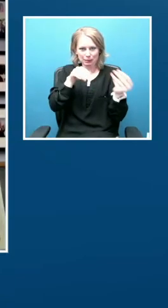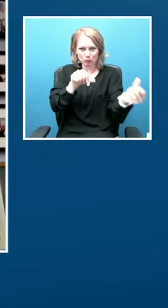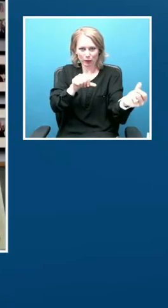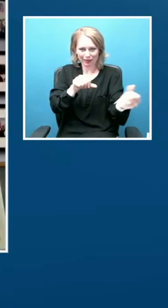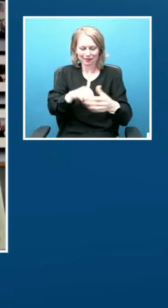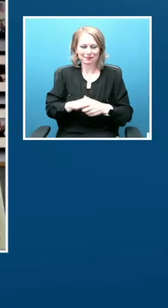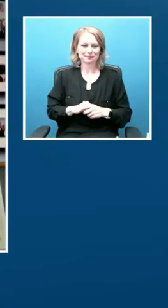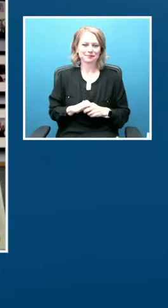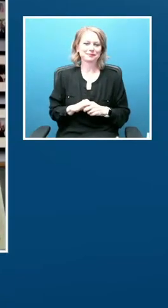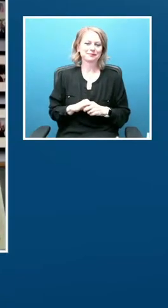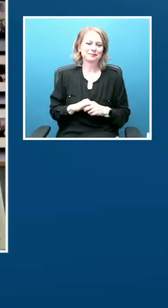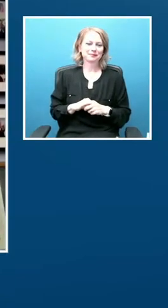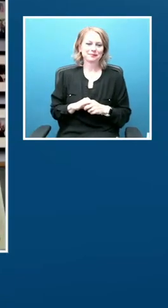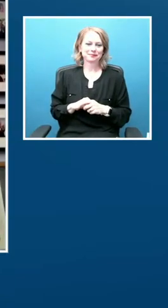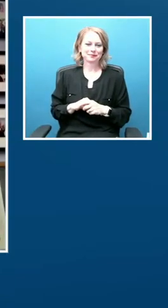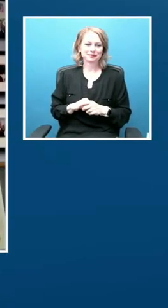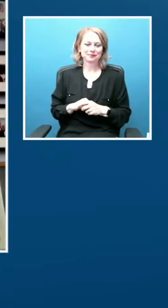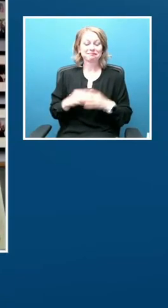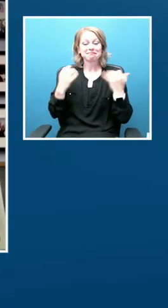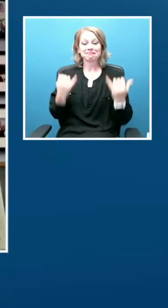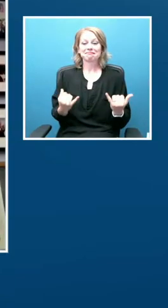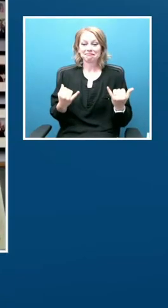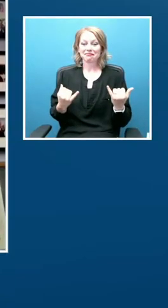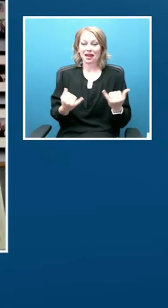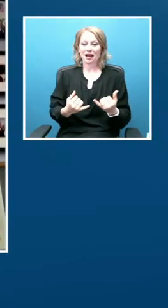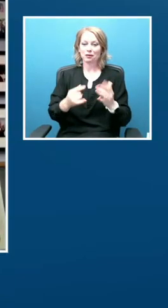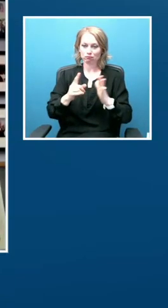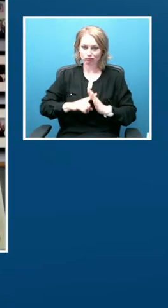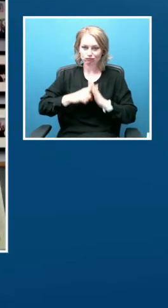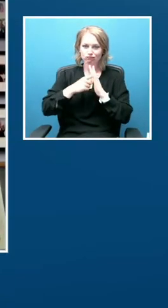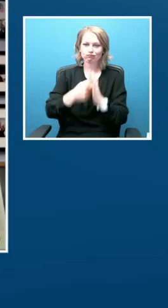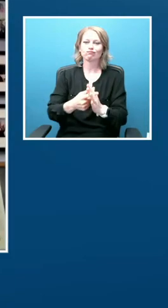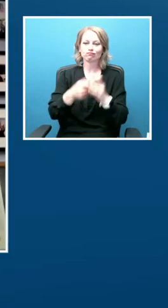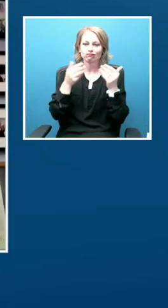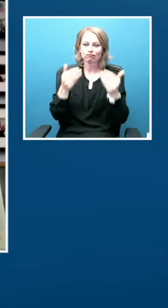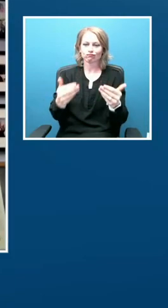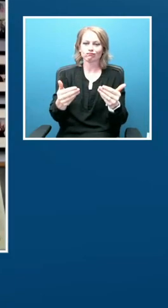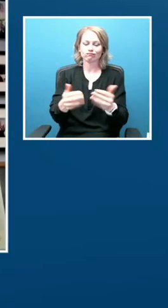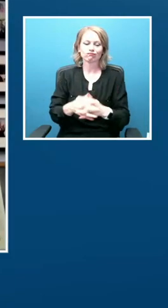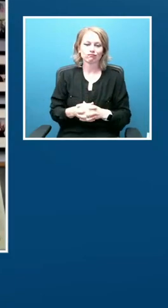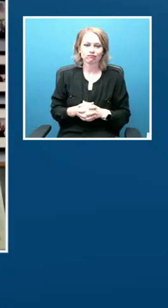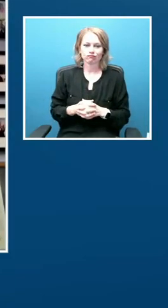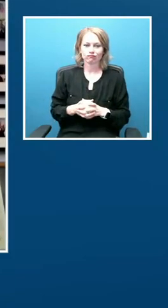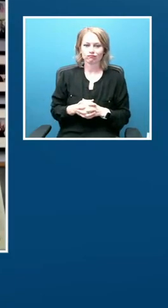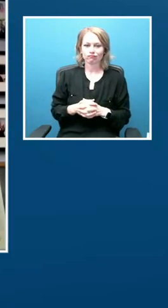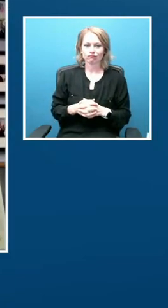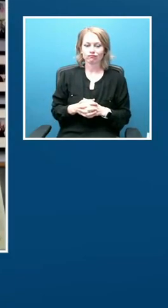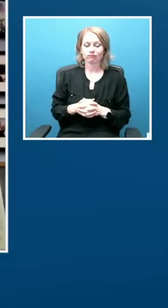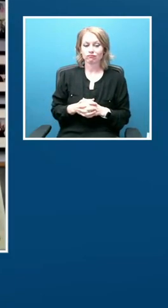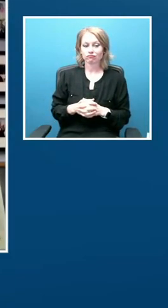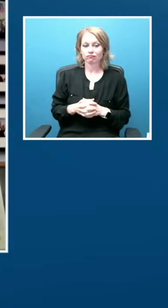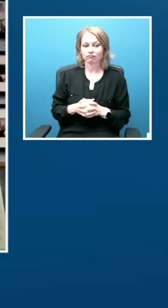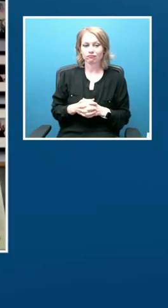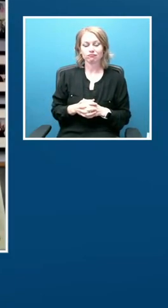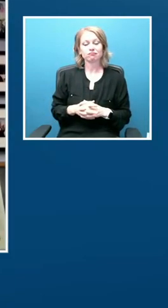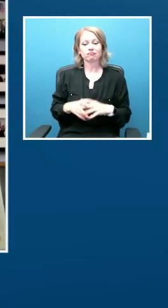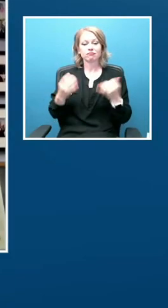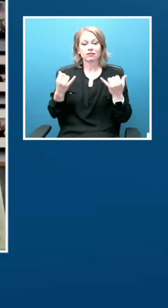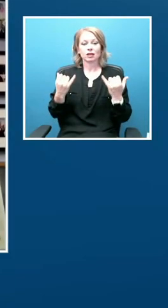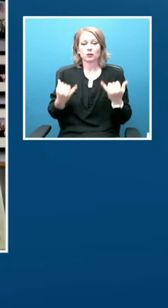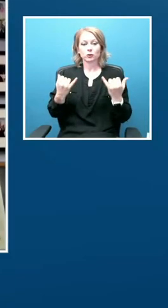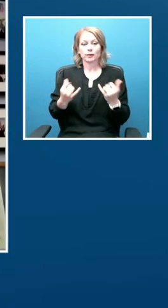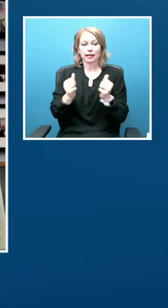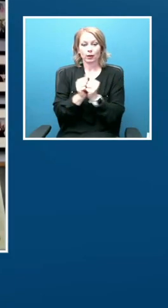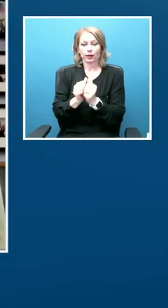with our overview, let's get started before today's business. The only item on the business of